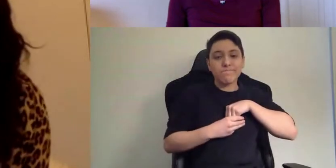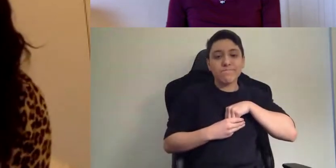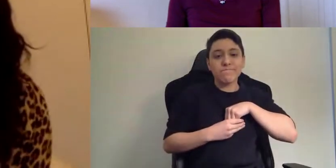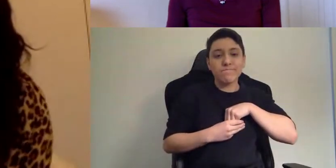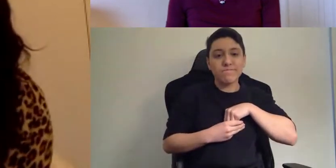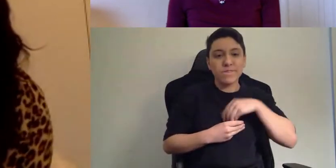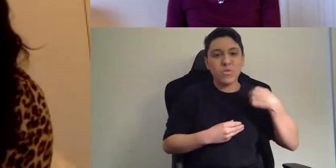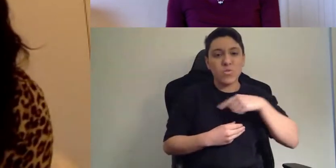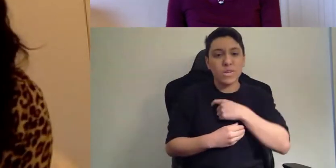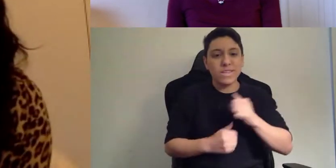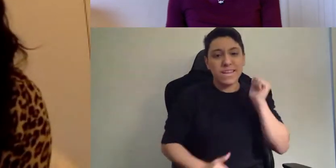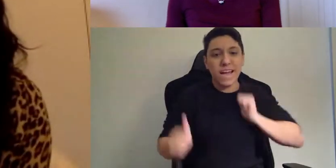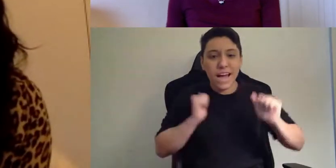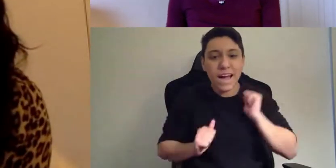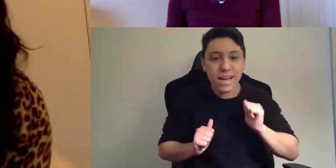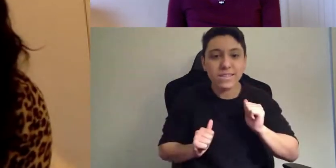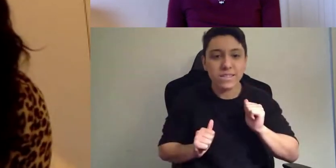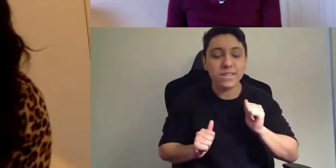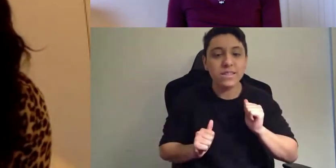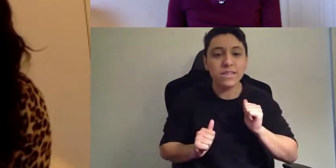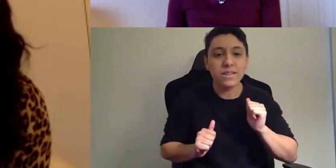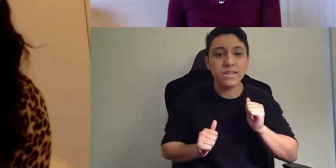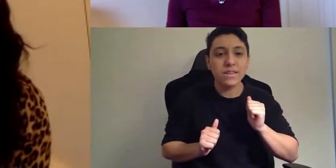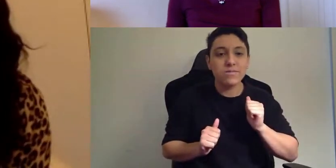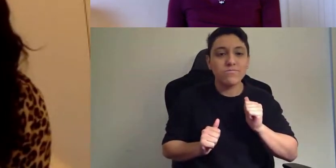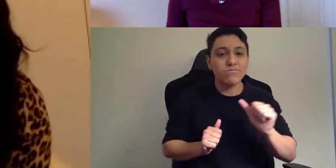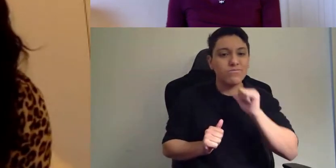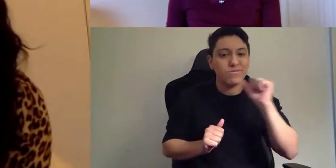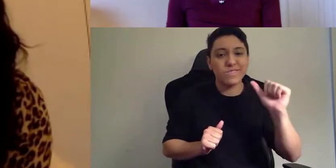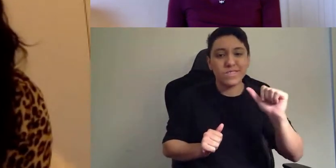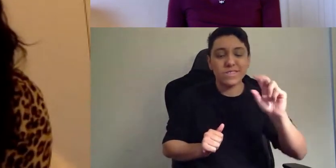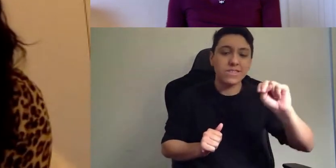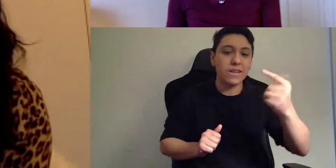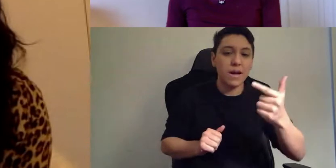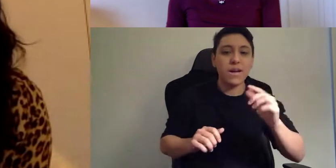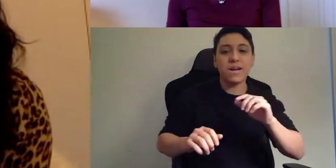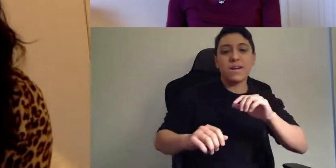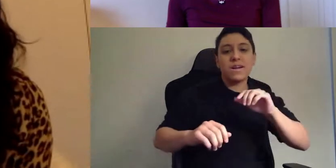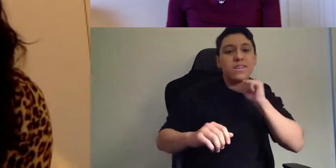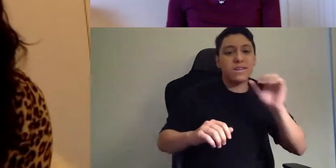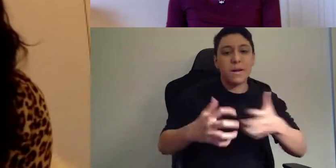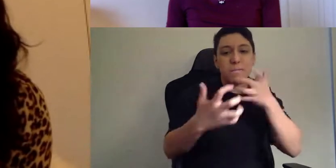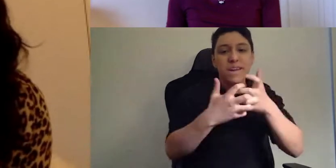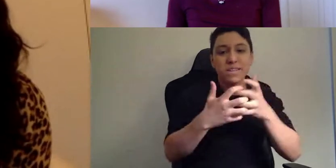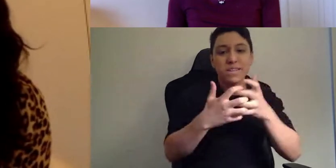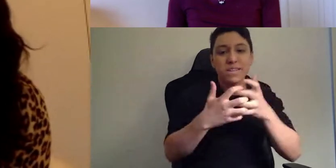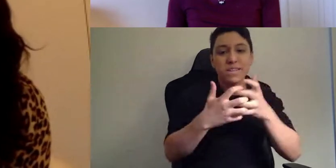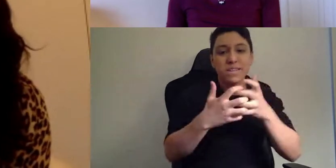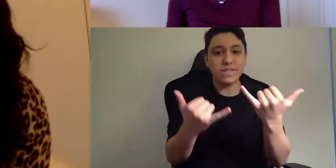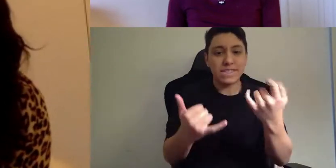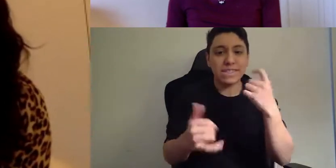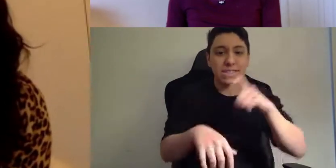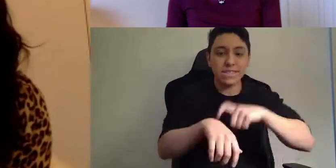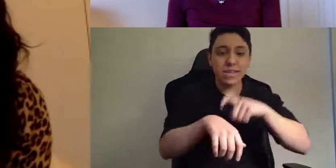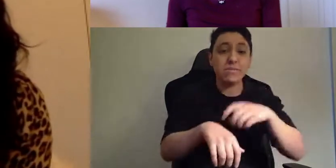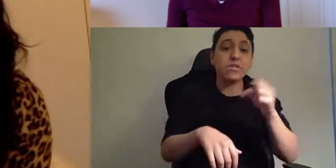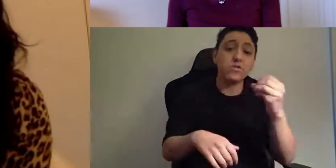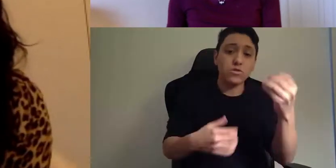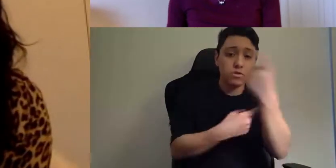out things that aren't current time. Yeah, so it's like our trauma prevents us from showing up how we want